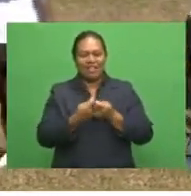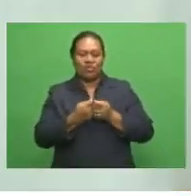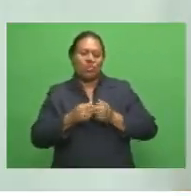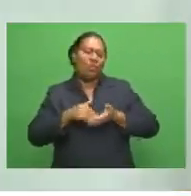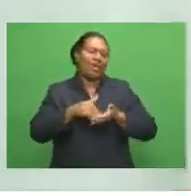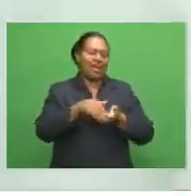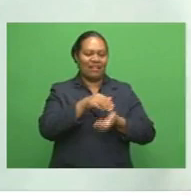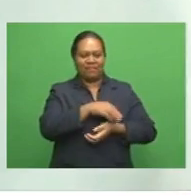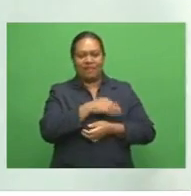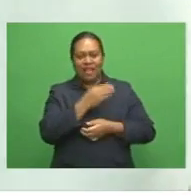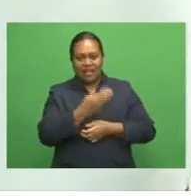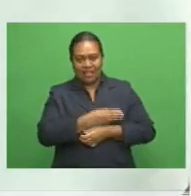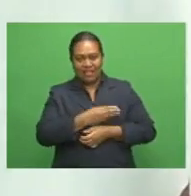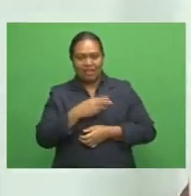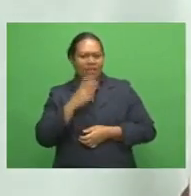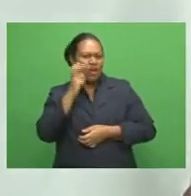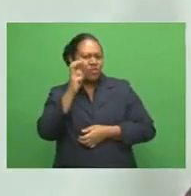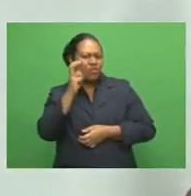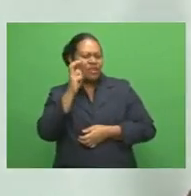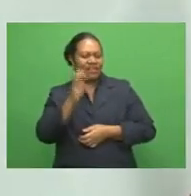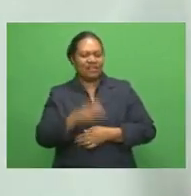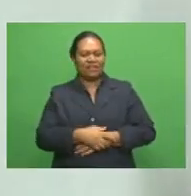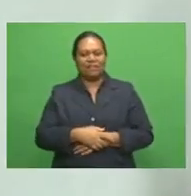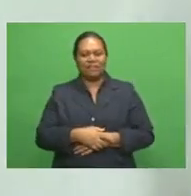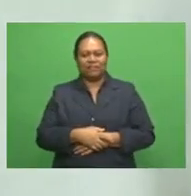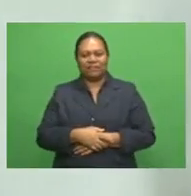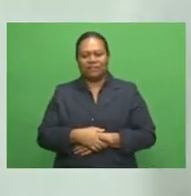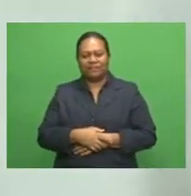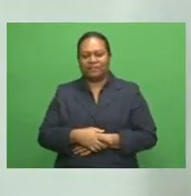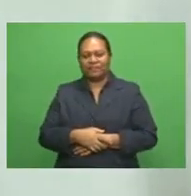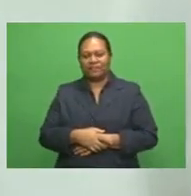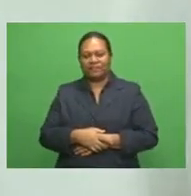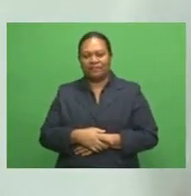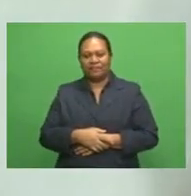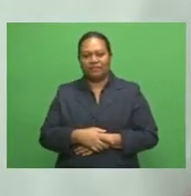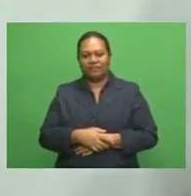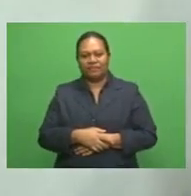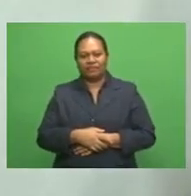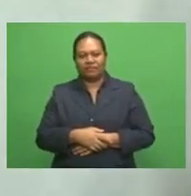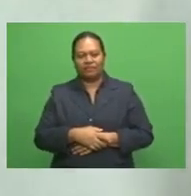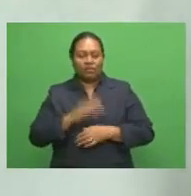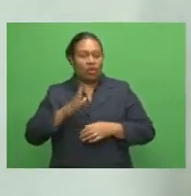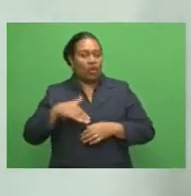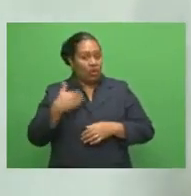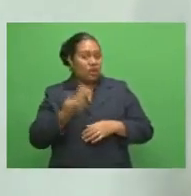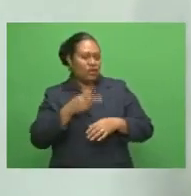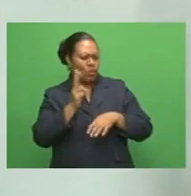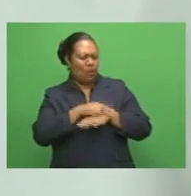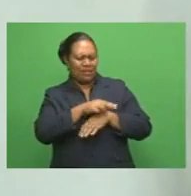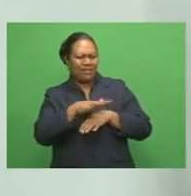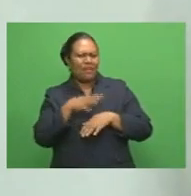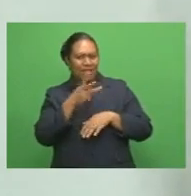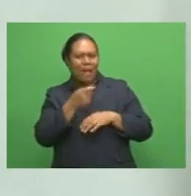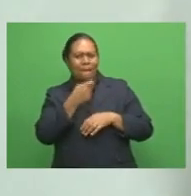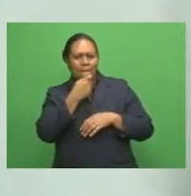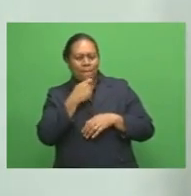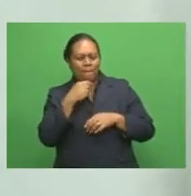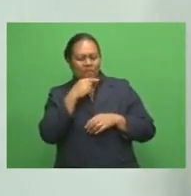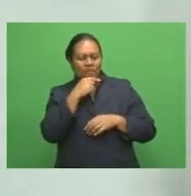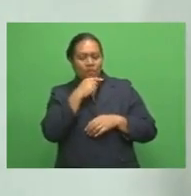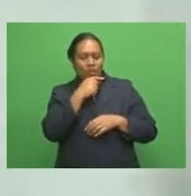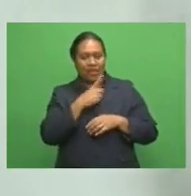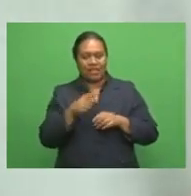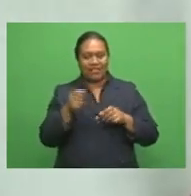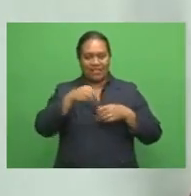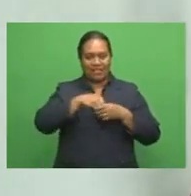training. The experience one time, I've always watched them on TV. It's